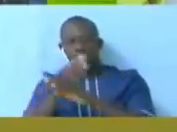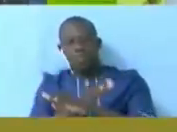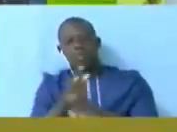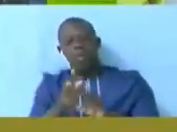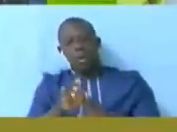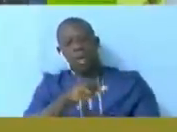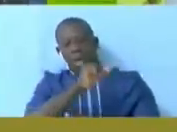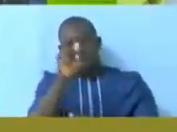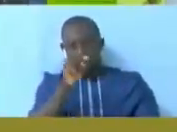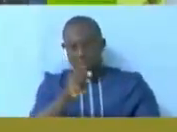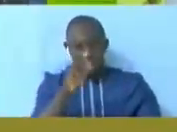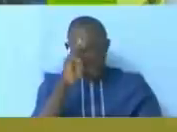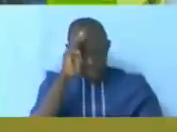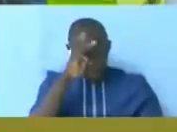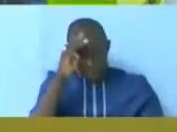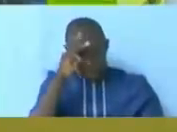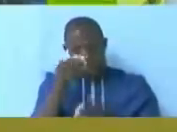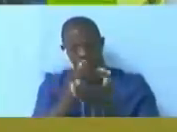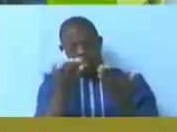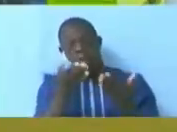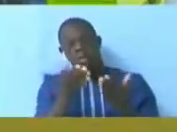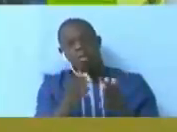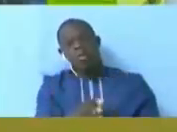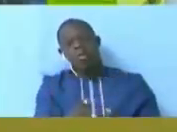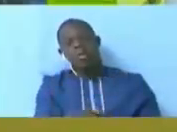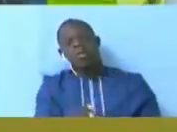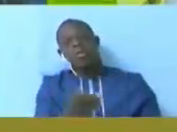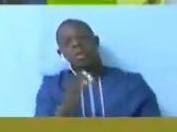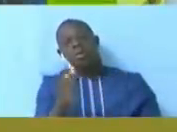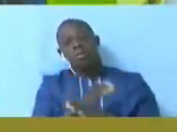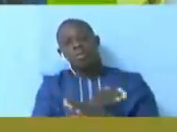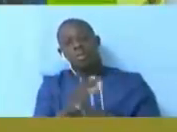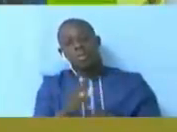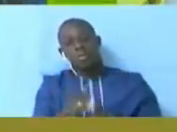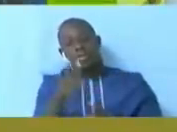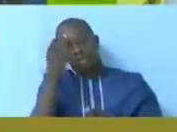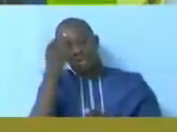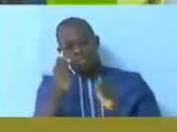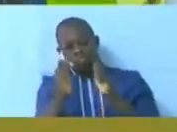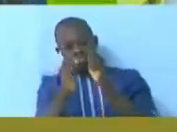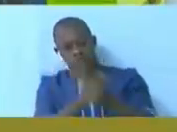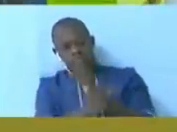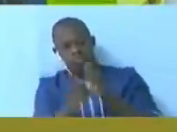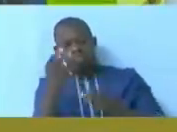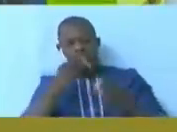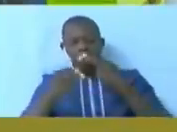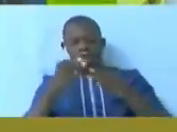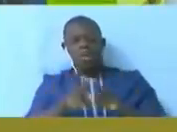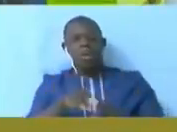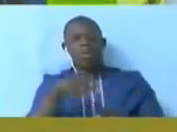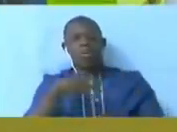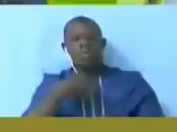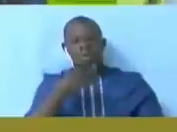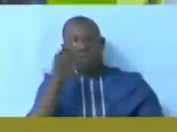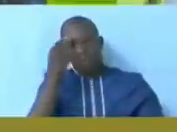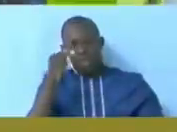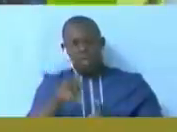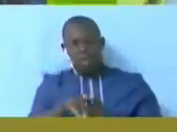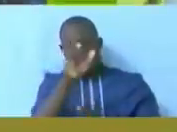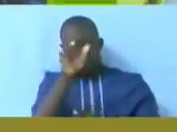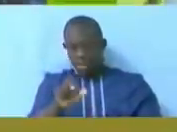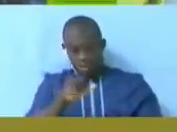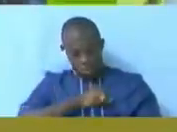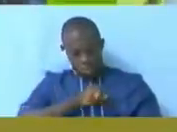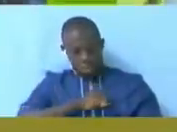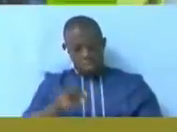that was the very reason. And wo dalilo fongale atin. Why they turned the story around to implicate him, the very person.